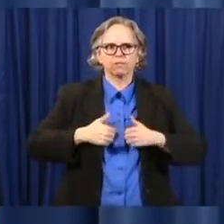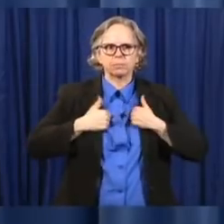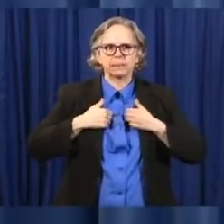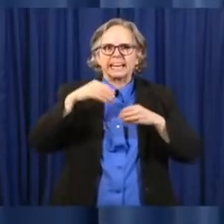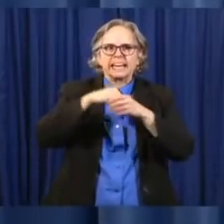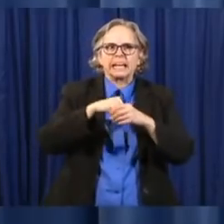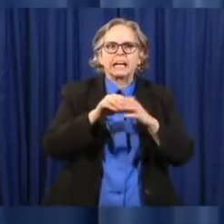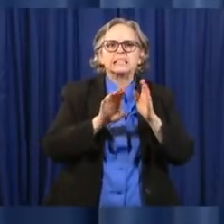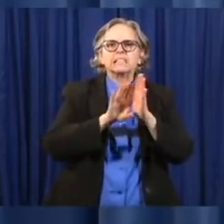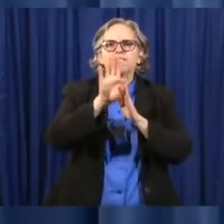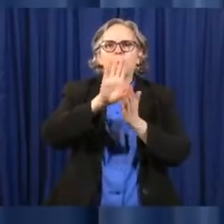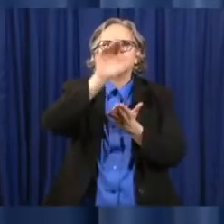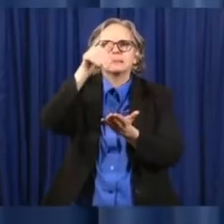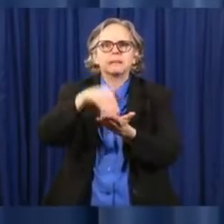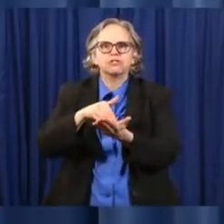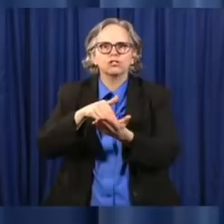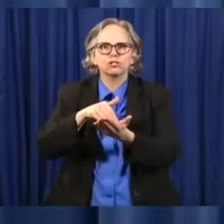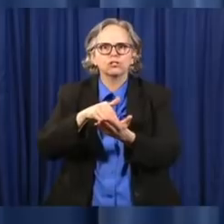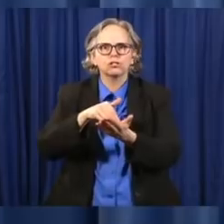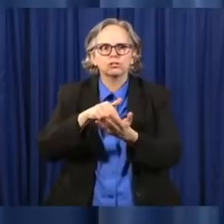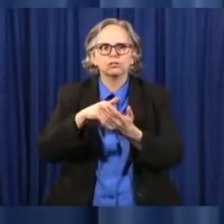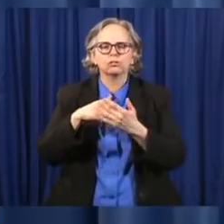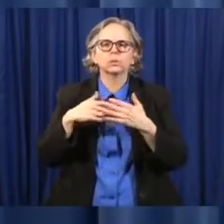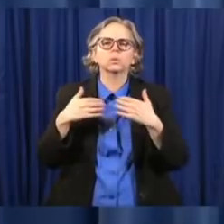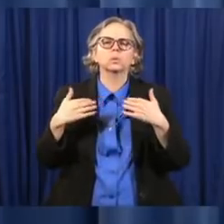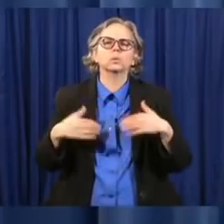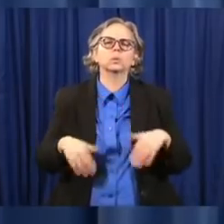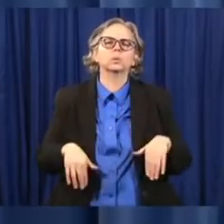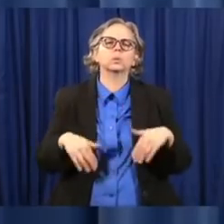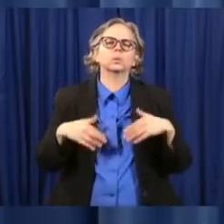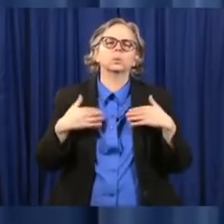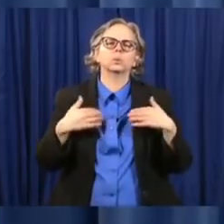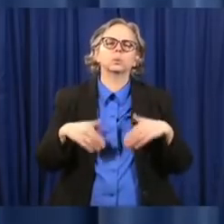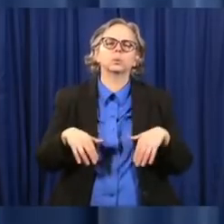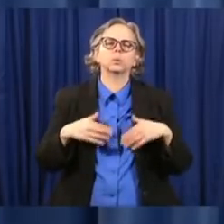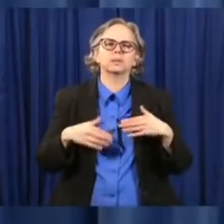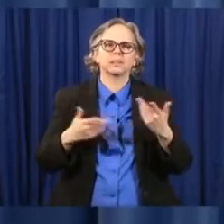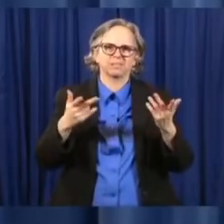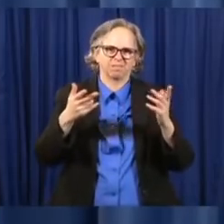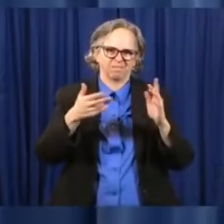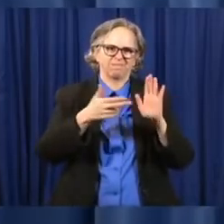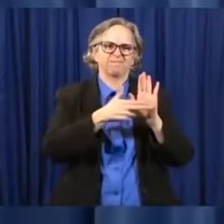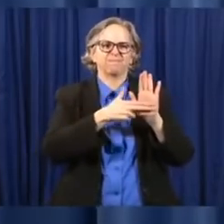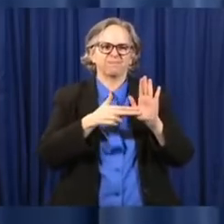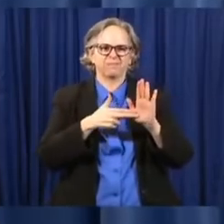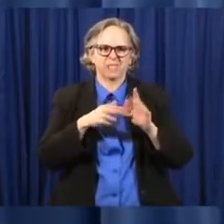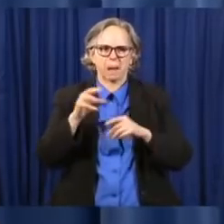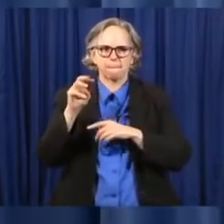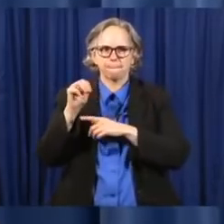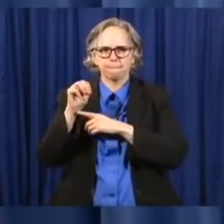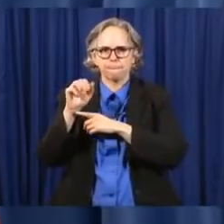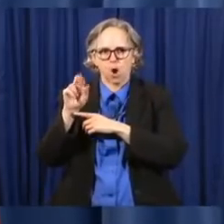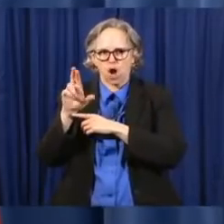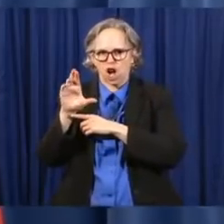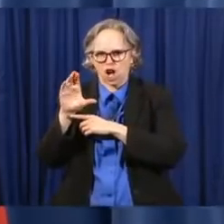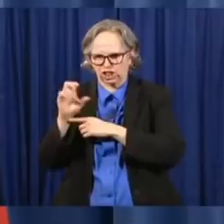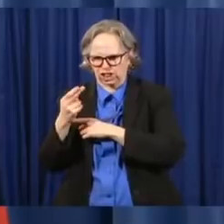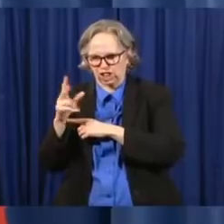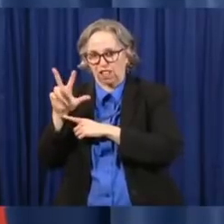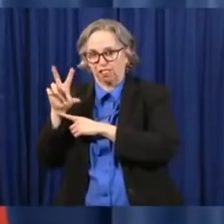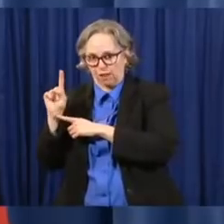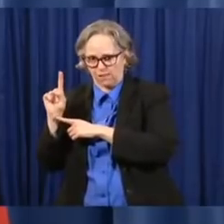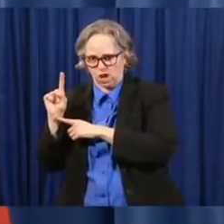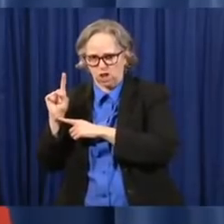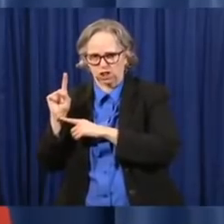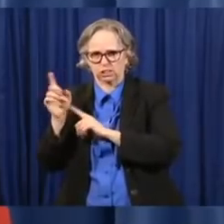This individual, this resident, had been diagnosed on March 31st. Our thoughts are with